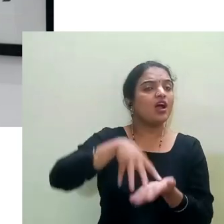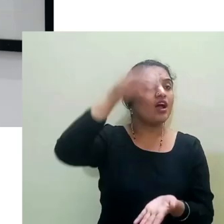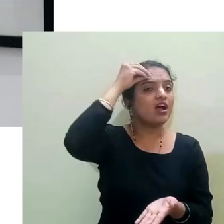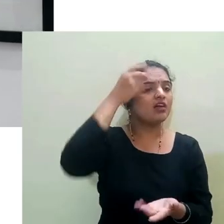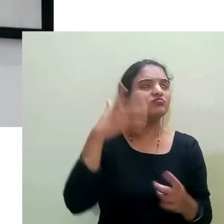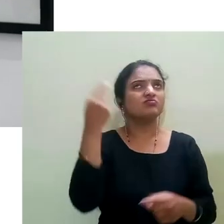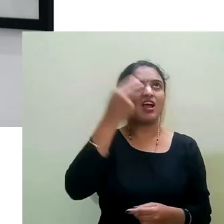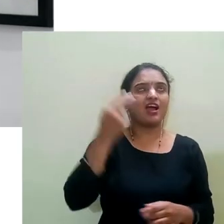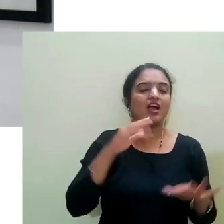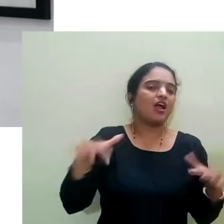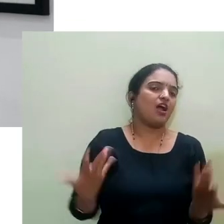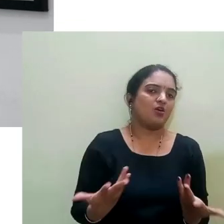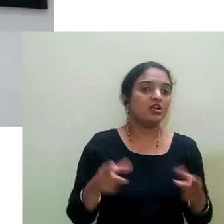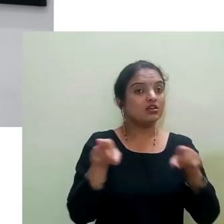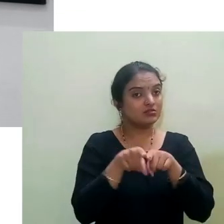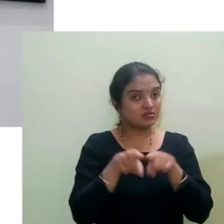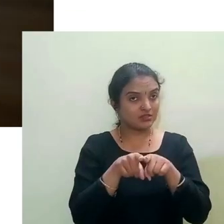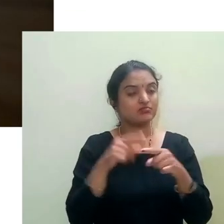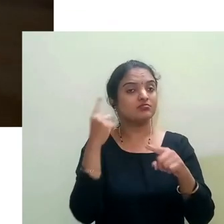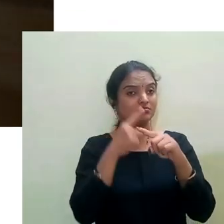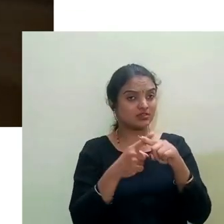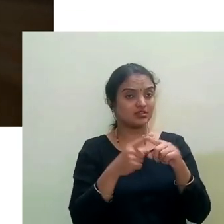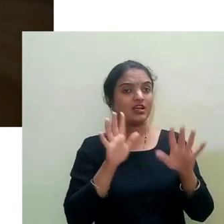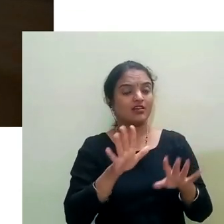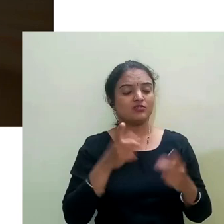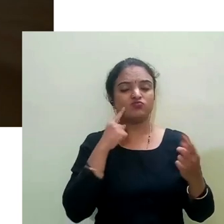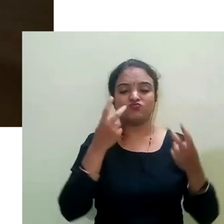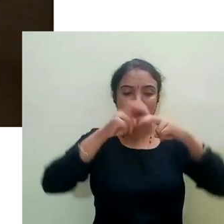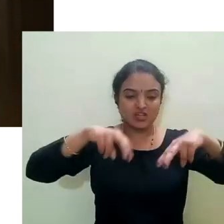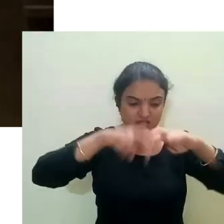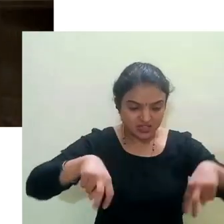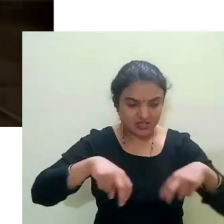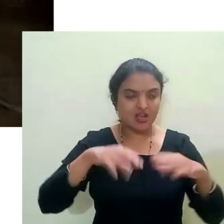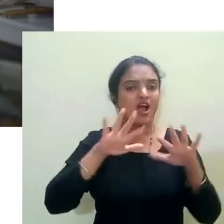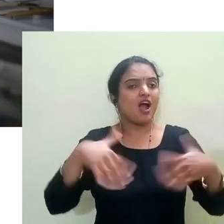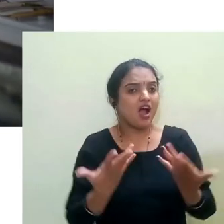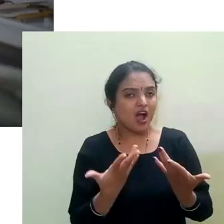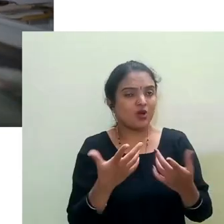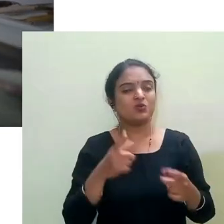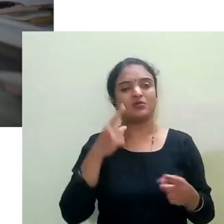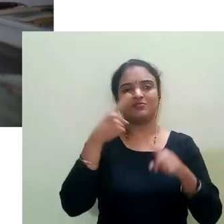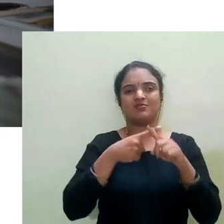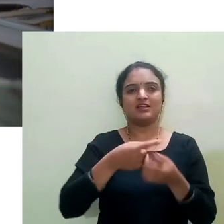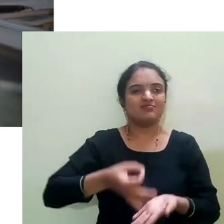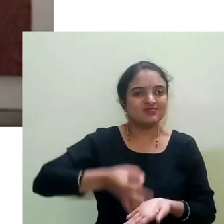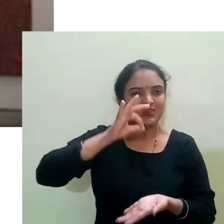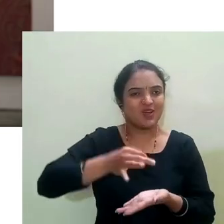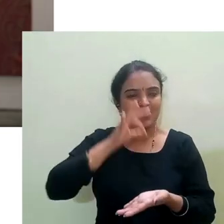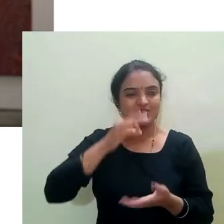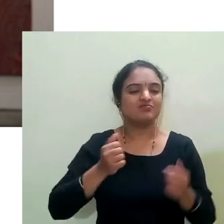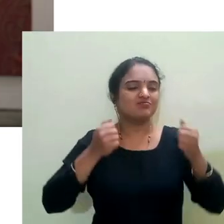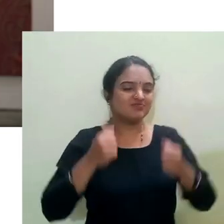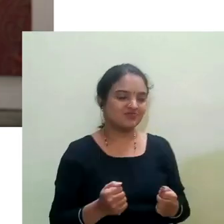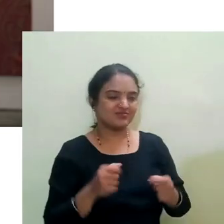discover the joy of learning through the arts. We also offer a research library, a conservation center, and a